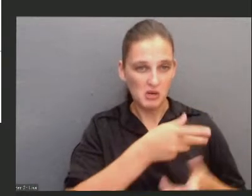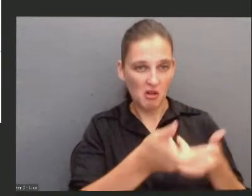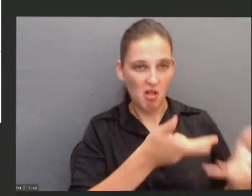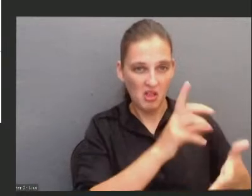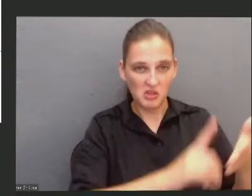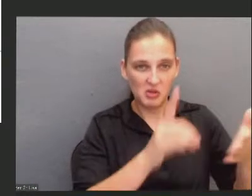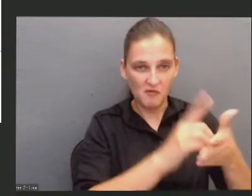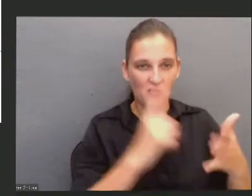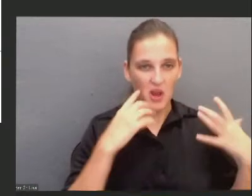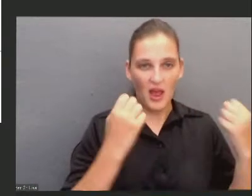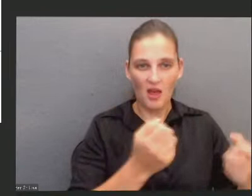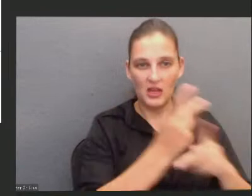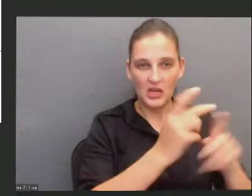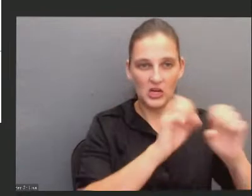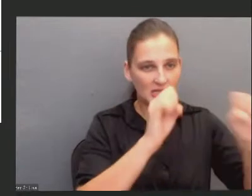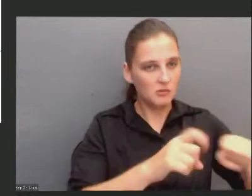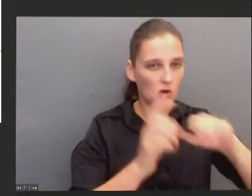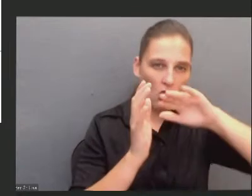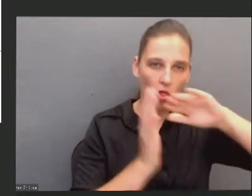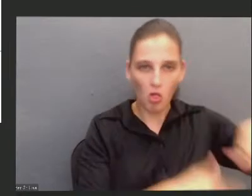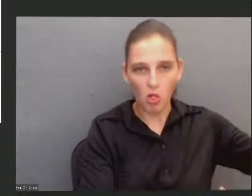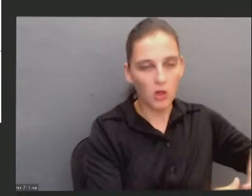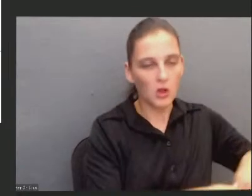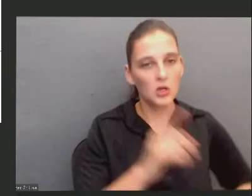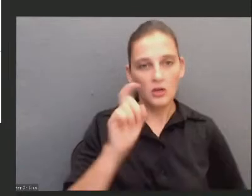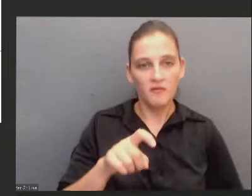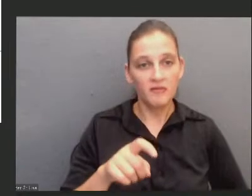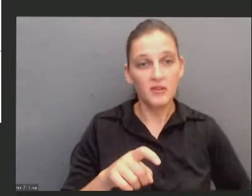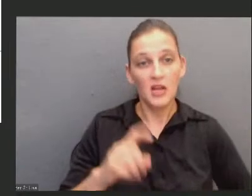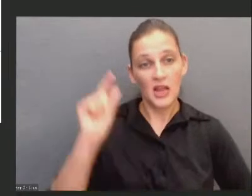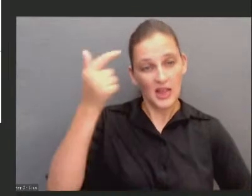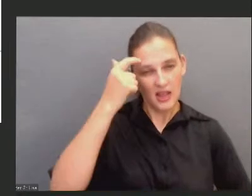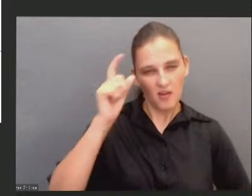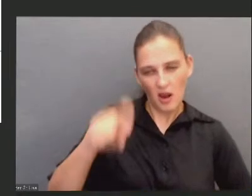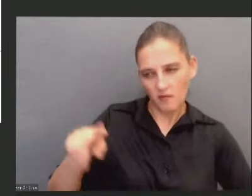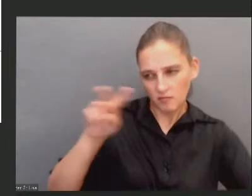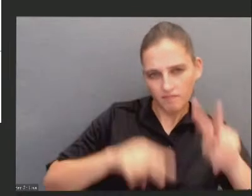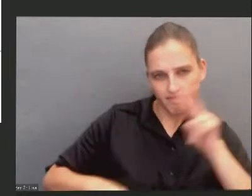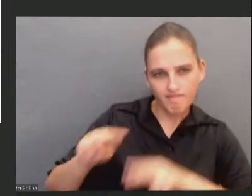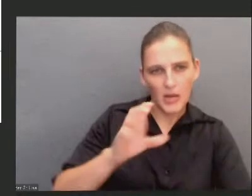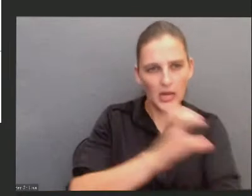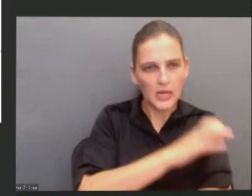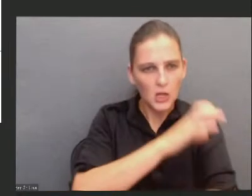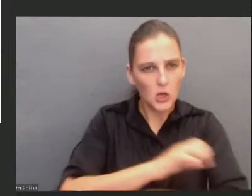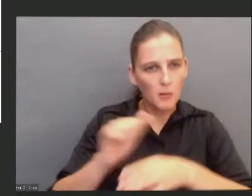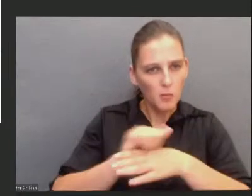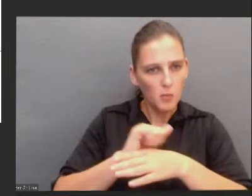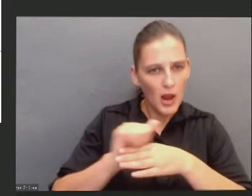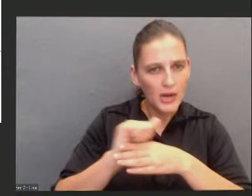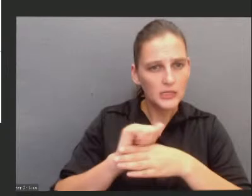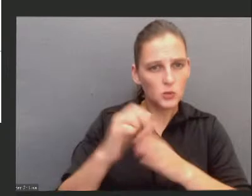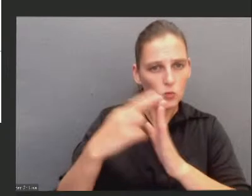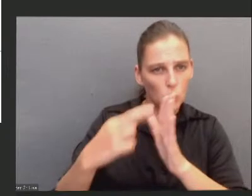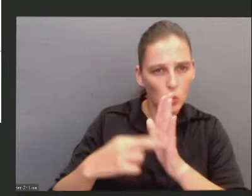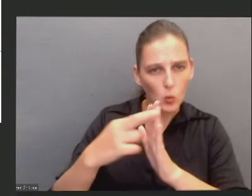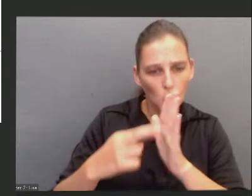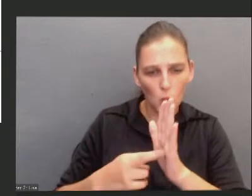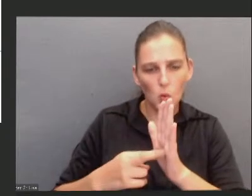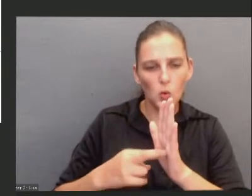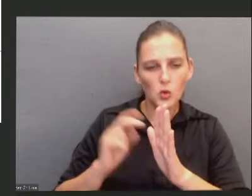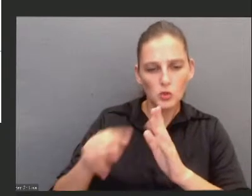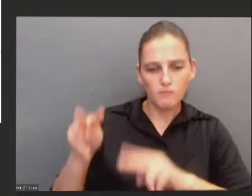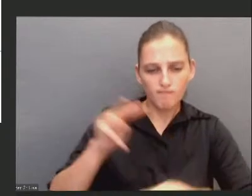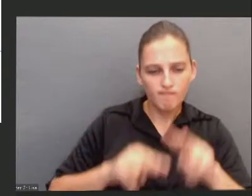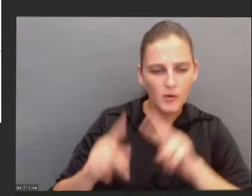be an assessment of clinical practice guidelines, of health-related algorithms, artificial intelligence, technologies. All